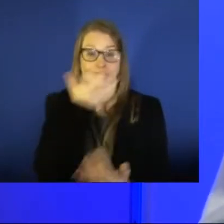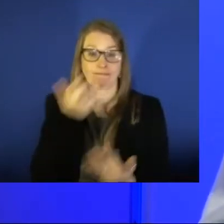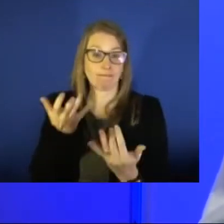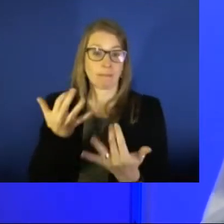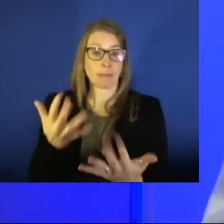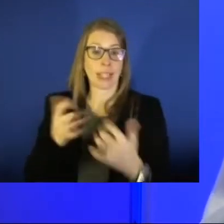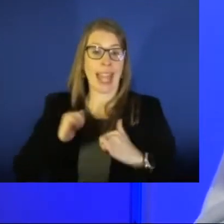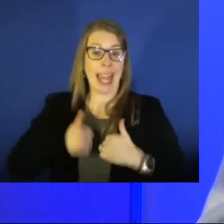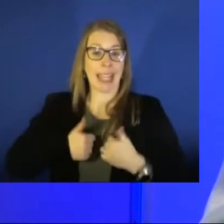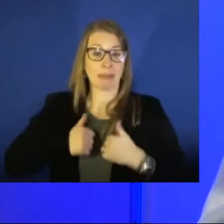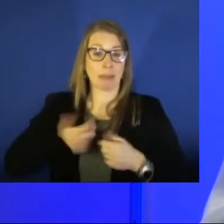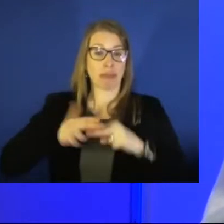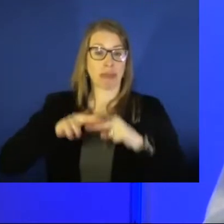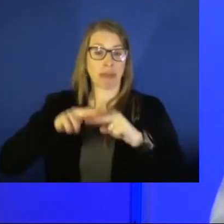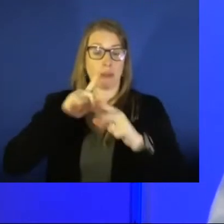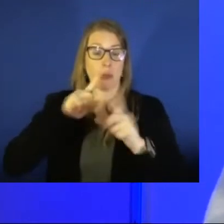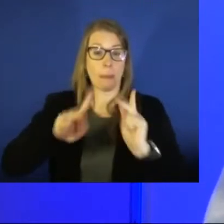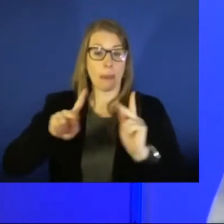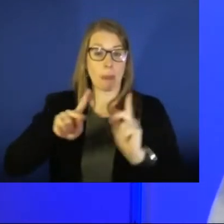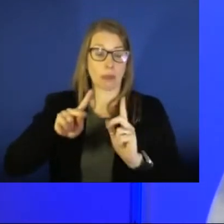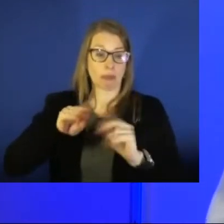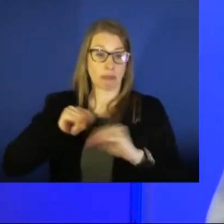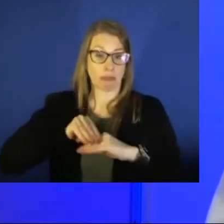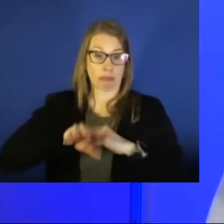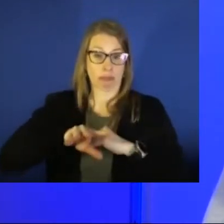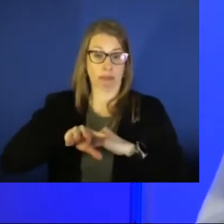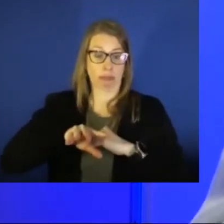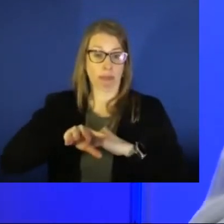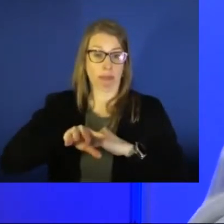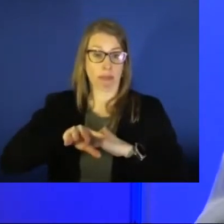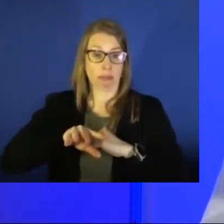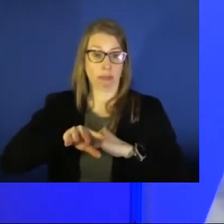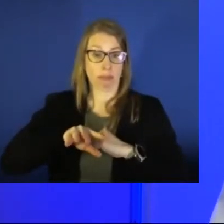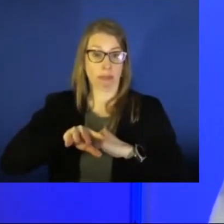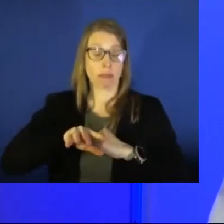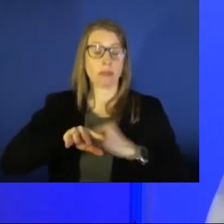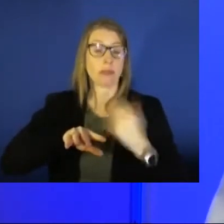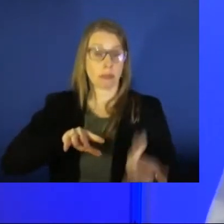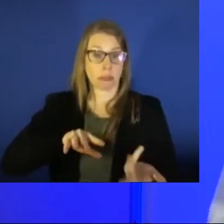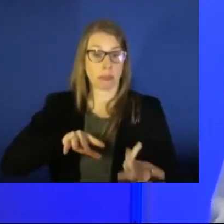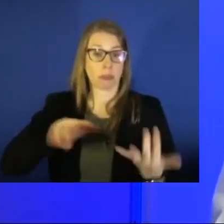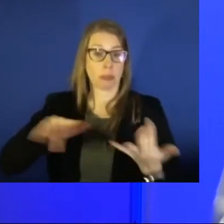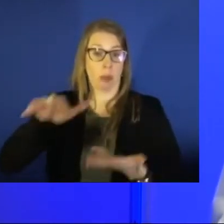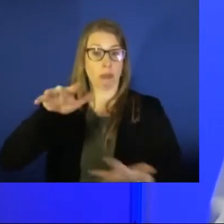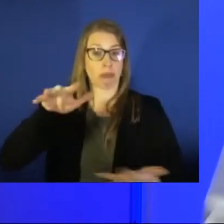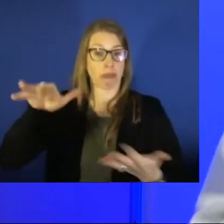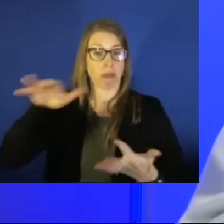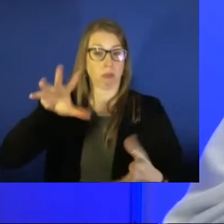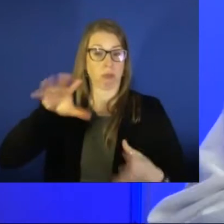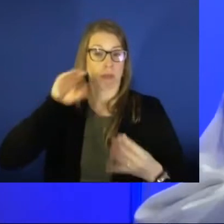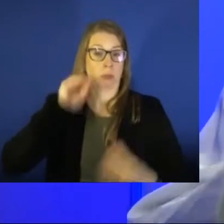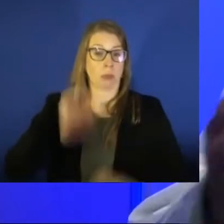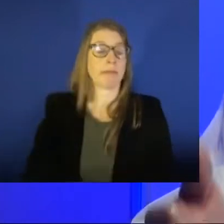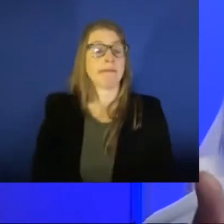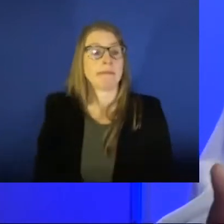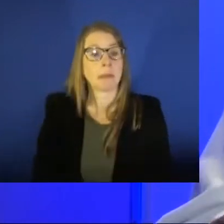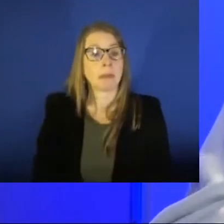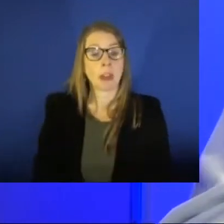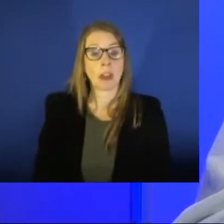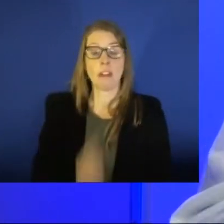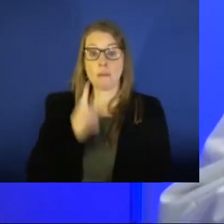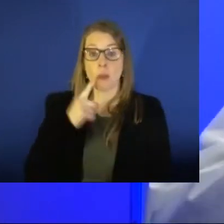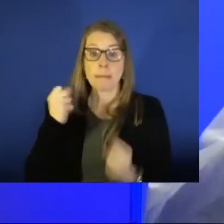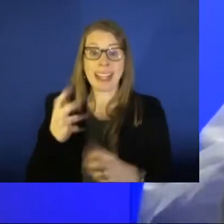that are affected in that smoke plume. What we don't know is if you do that for years and years and